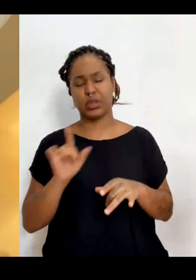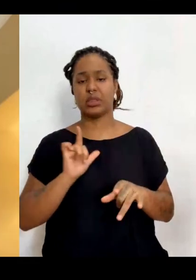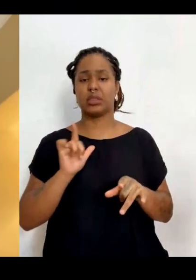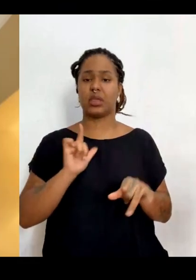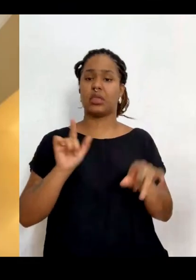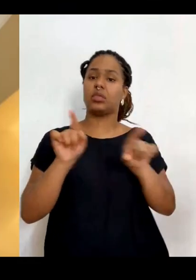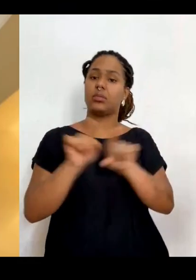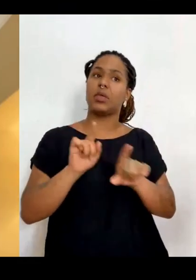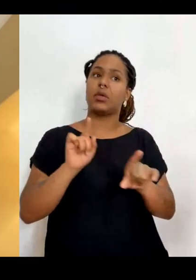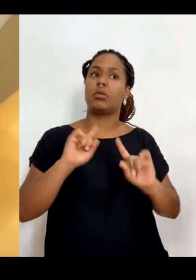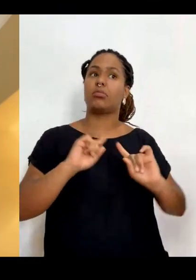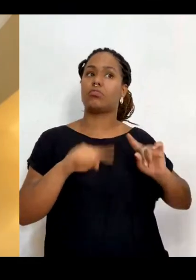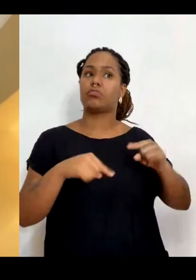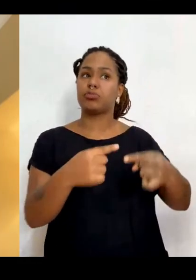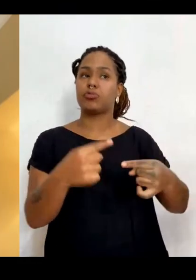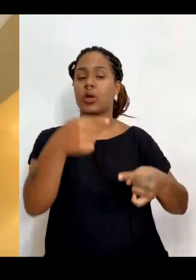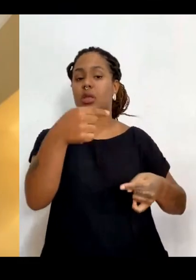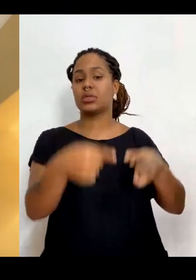foreign